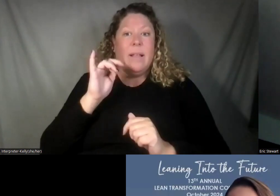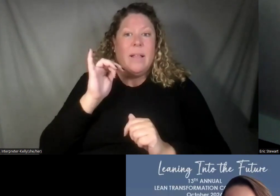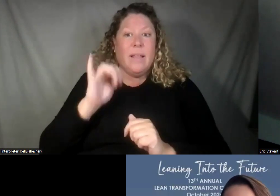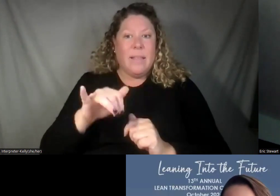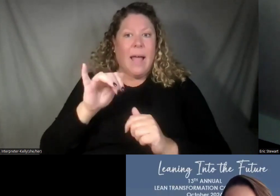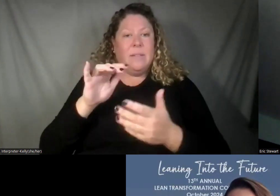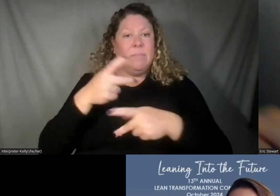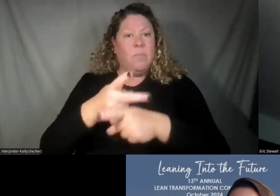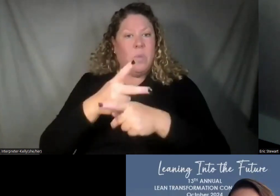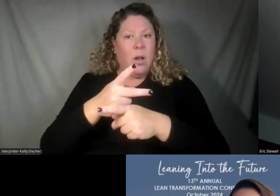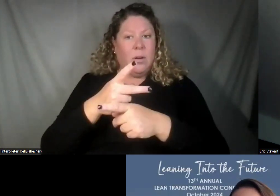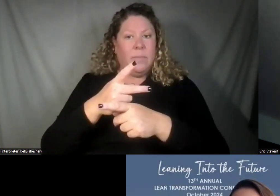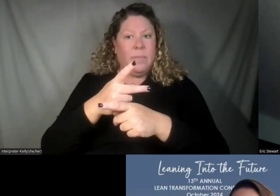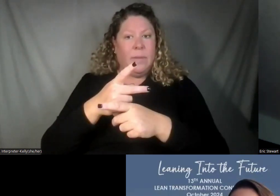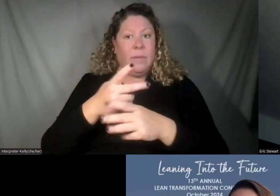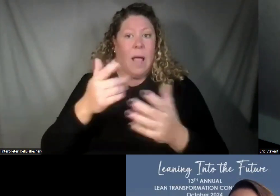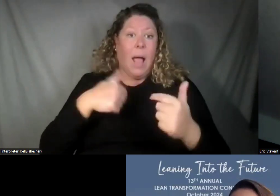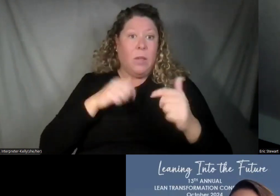product backlog as a way to do that.